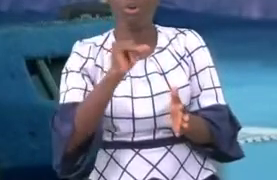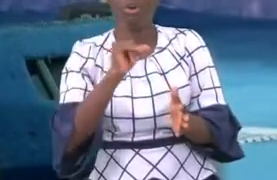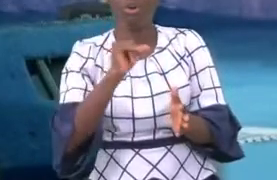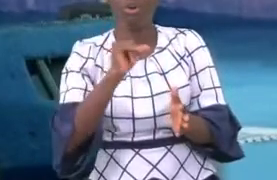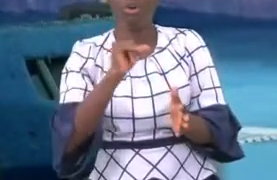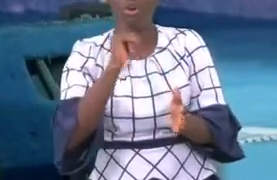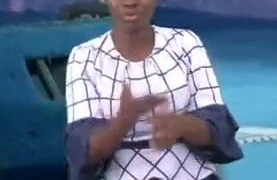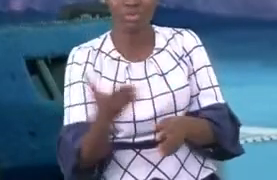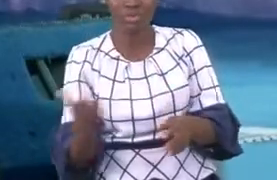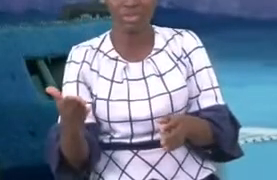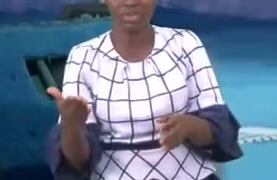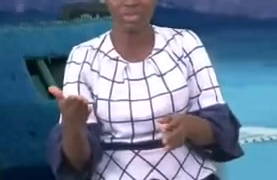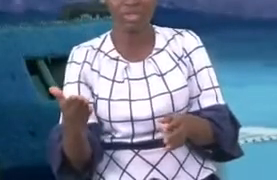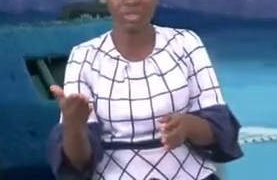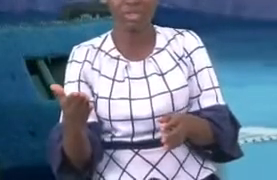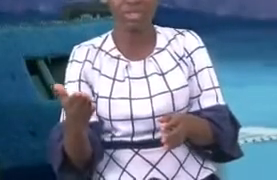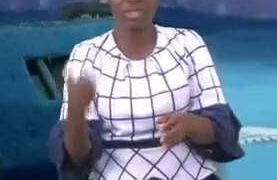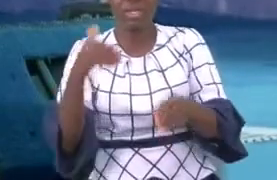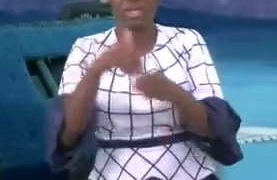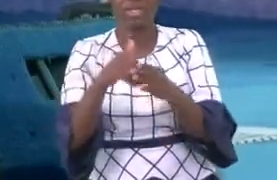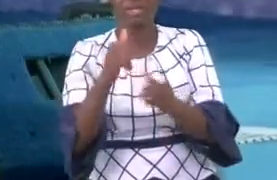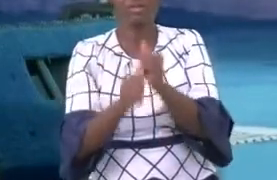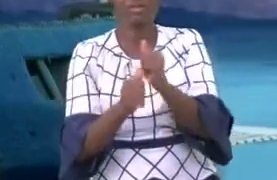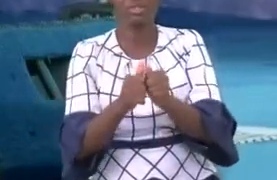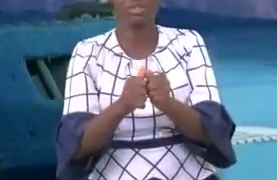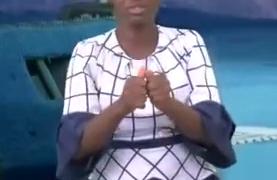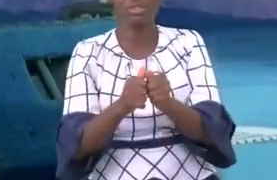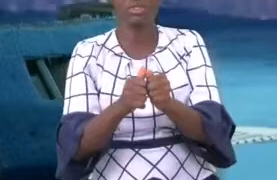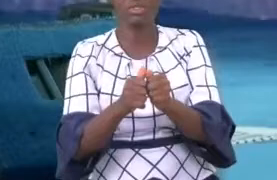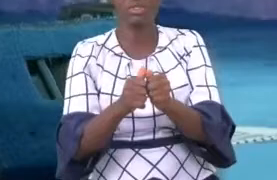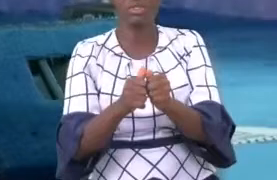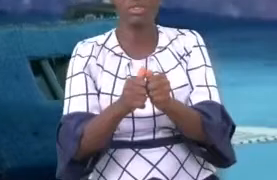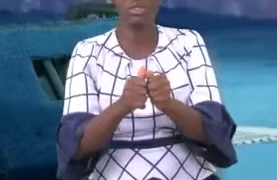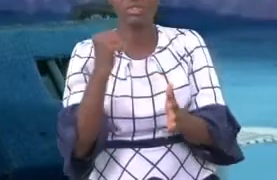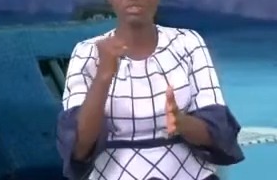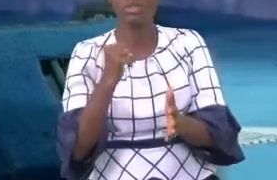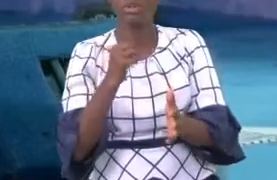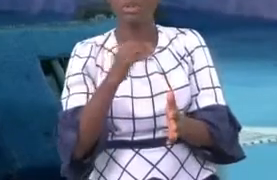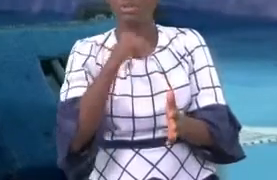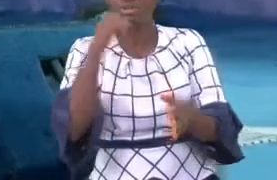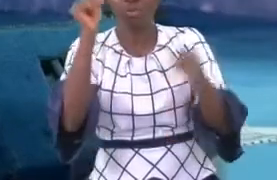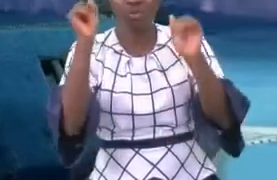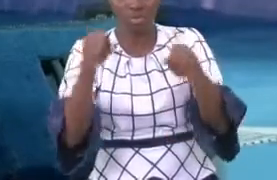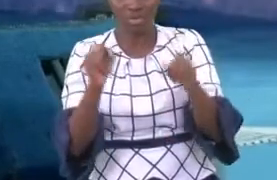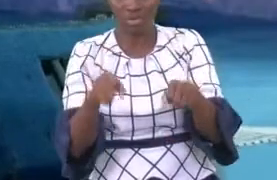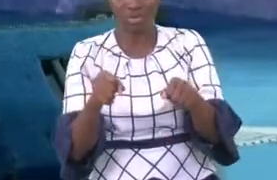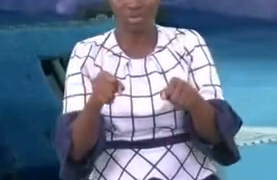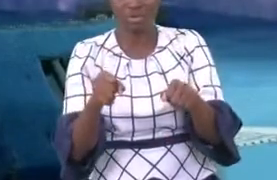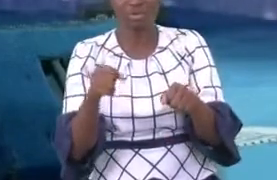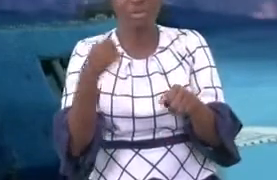which it was impossible for God to lie.